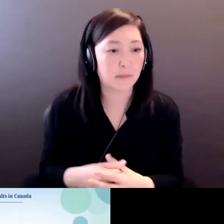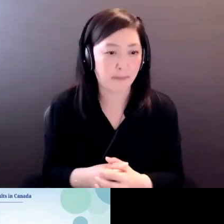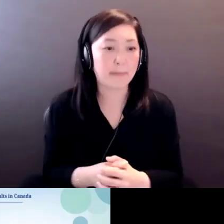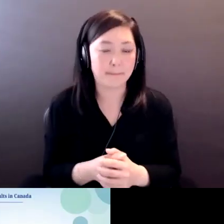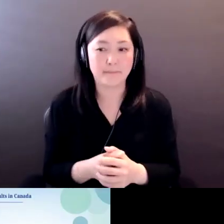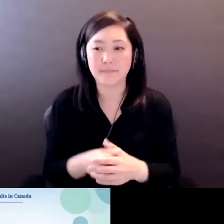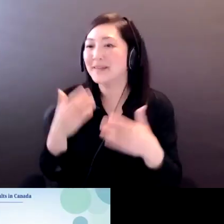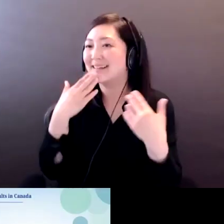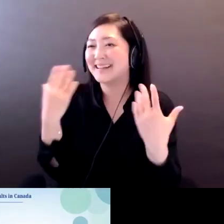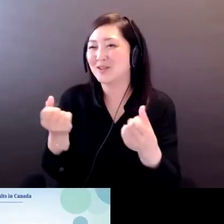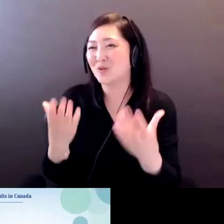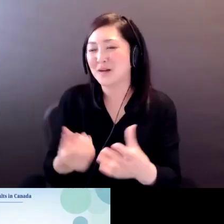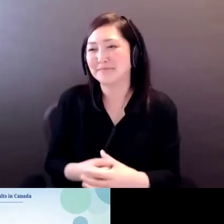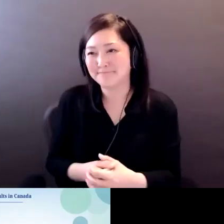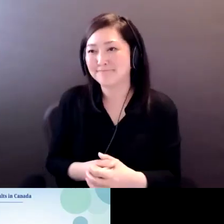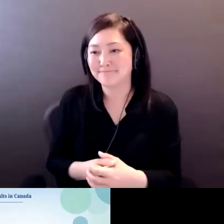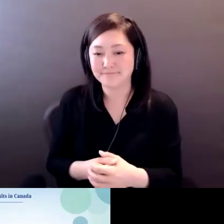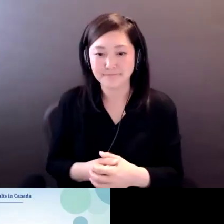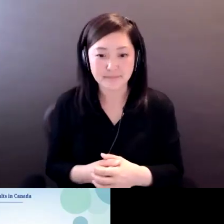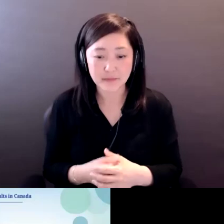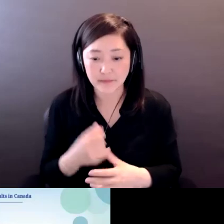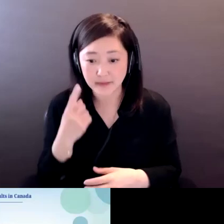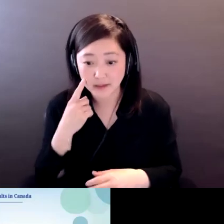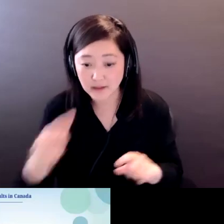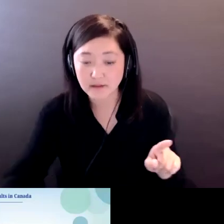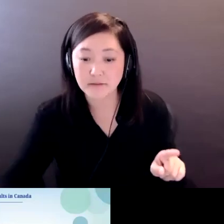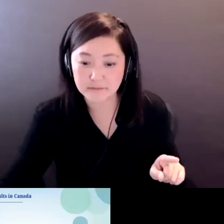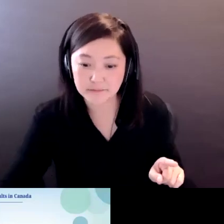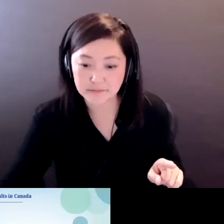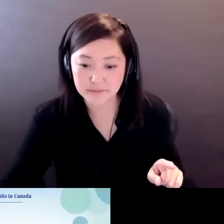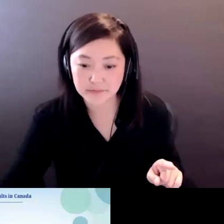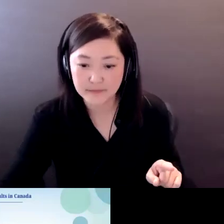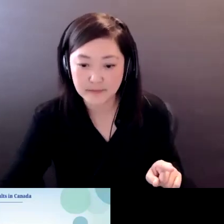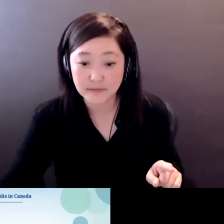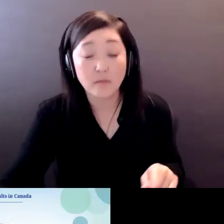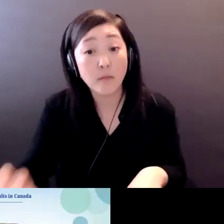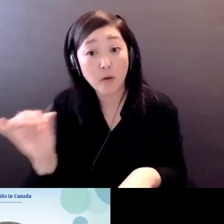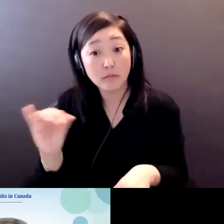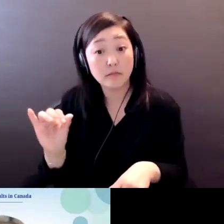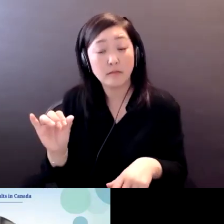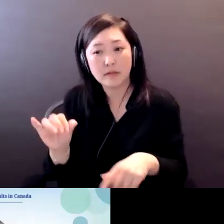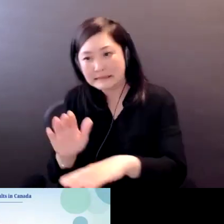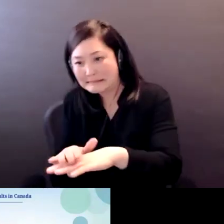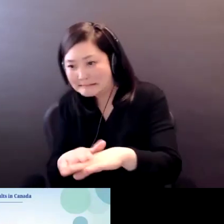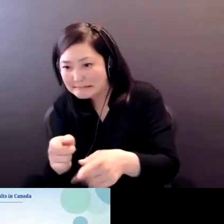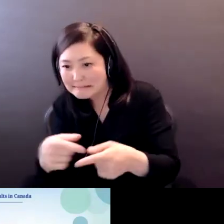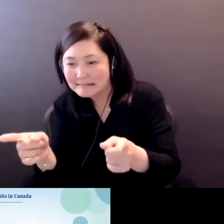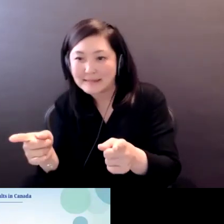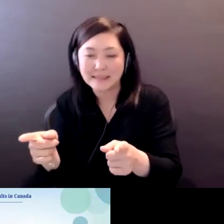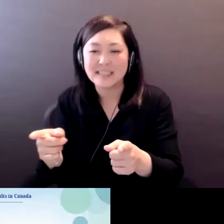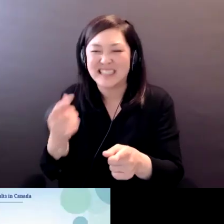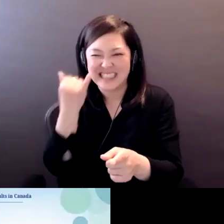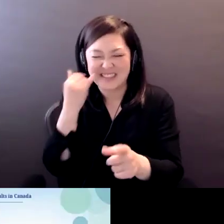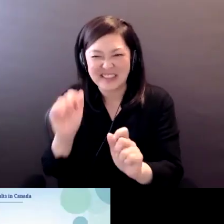Thank you so much for this. And I think so. Again, a reminder to our audience, if you can put your questions in the Q&A box so we can